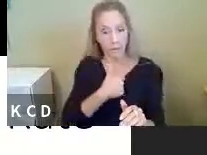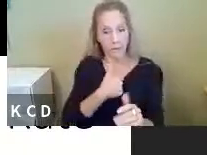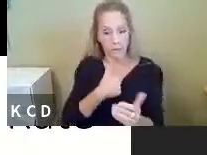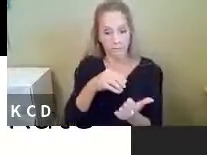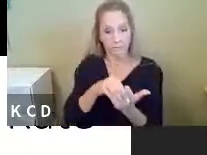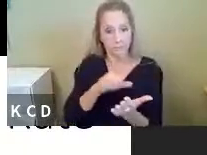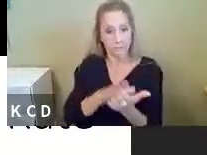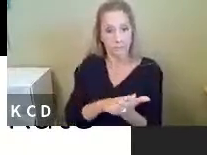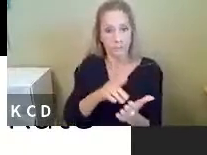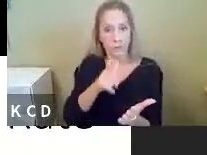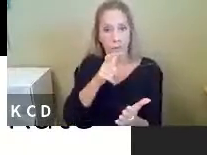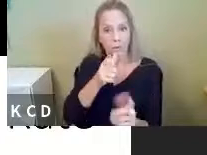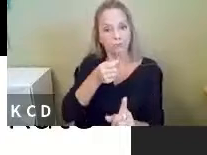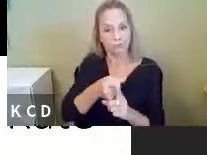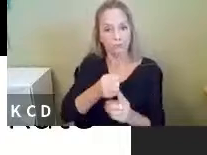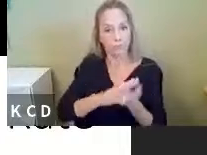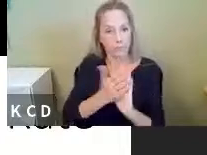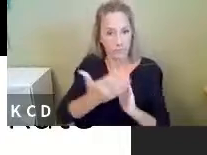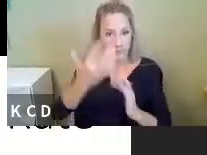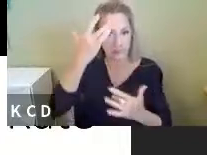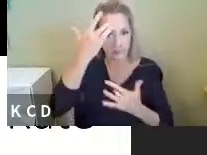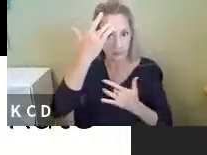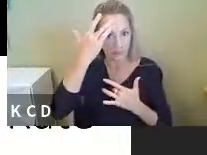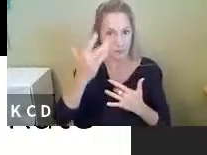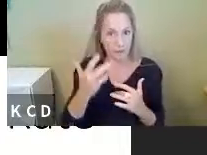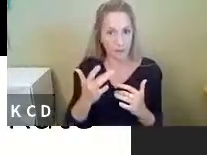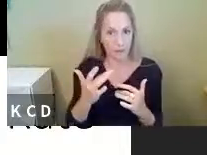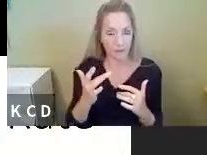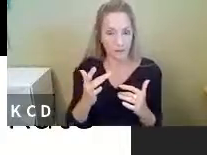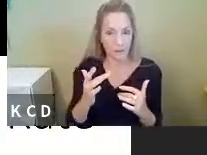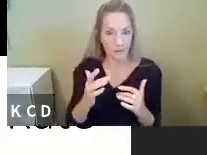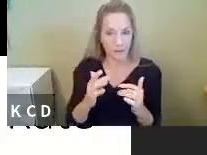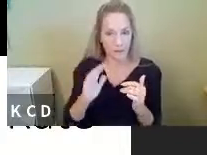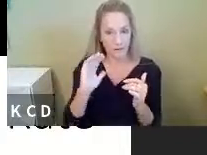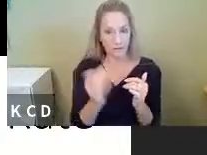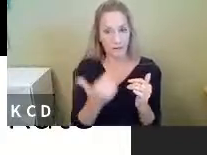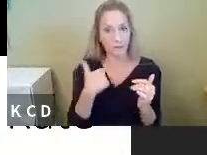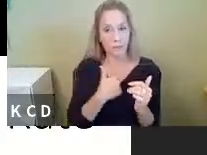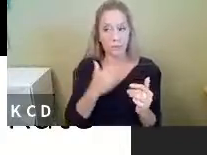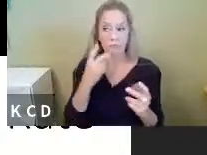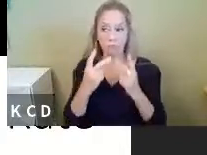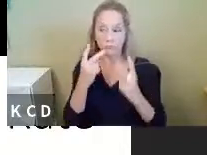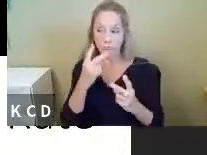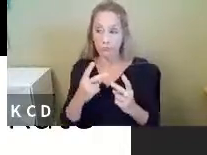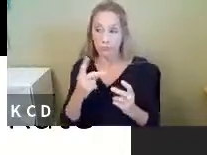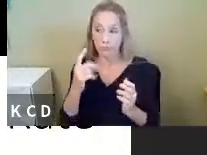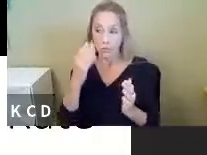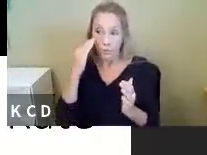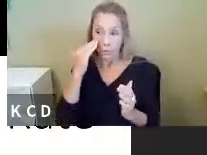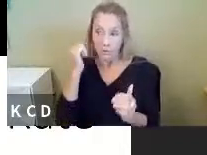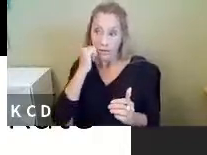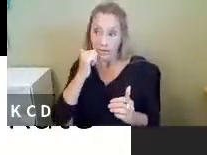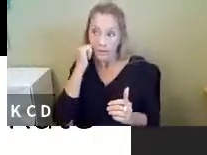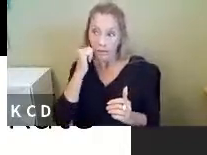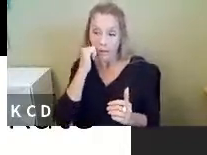but the stability and what we're sensing kind of day to day are not the